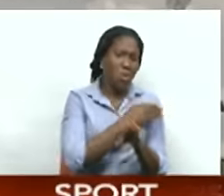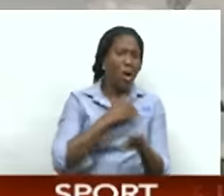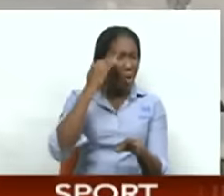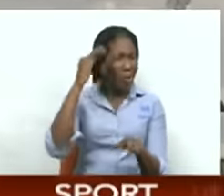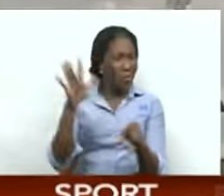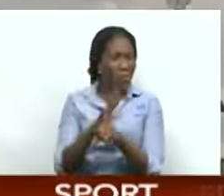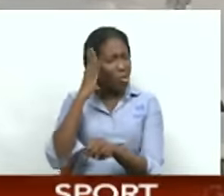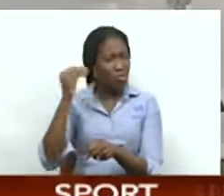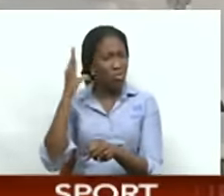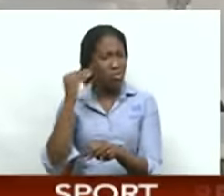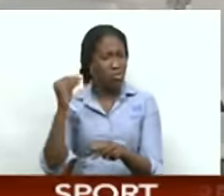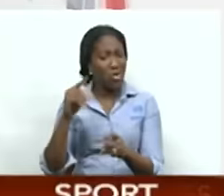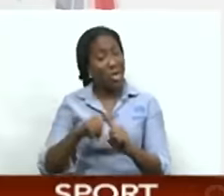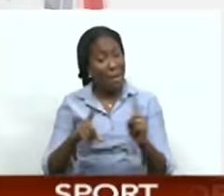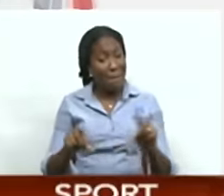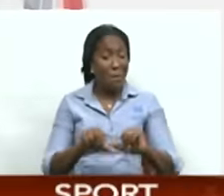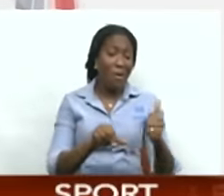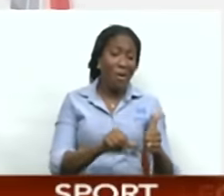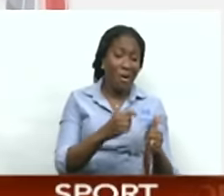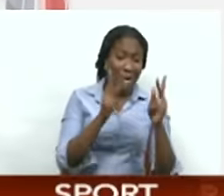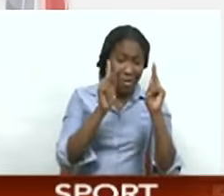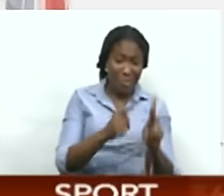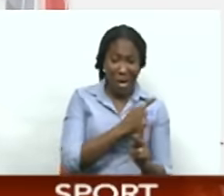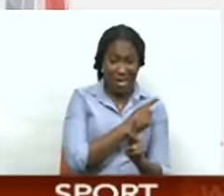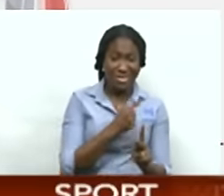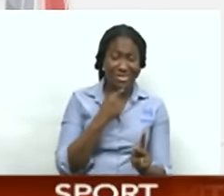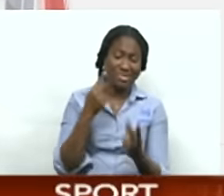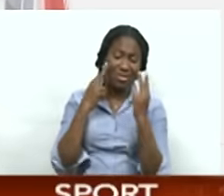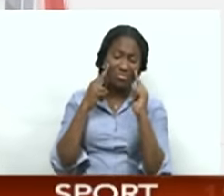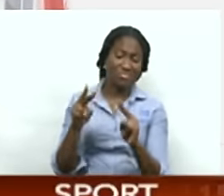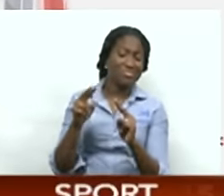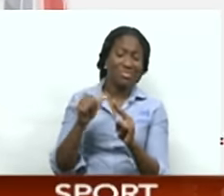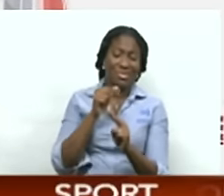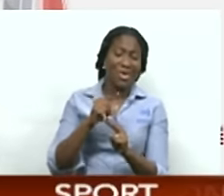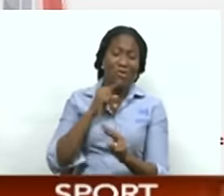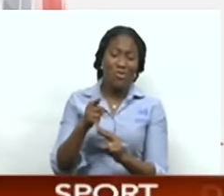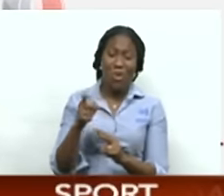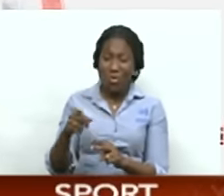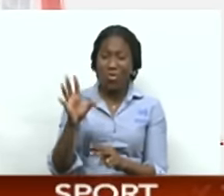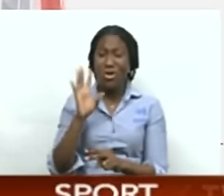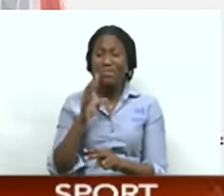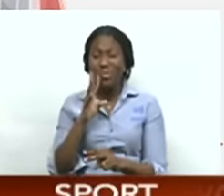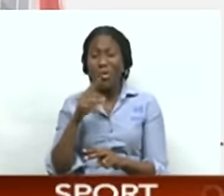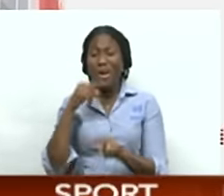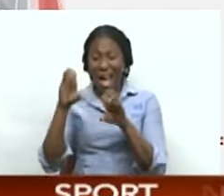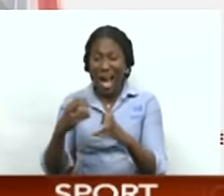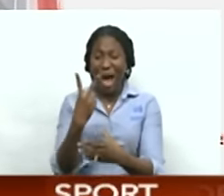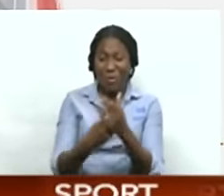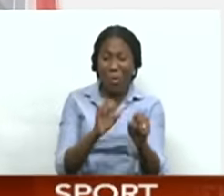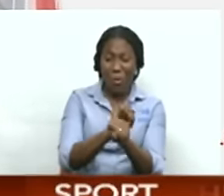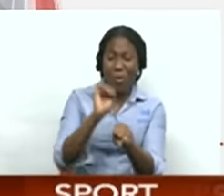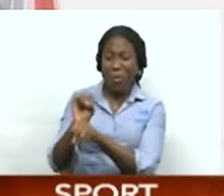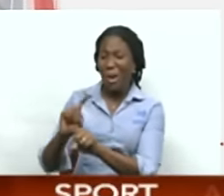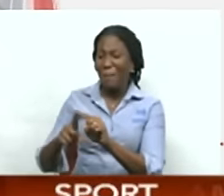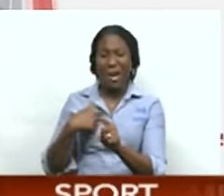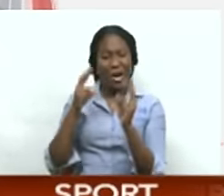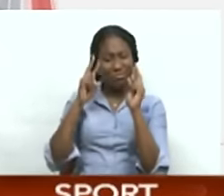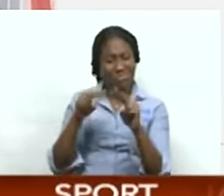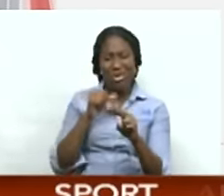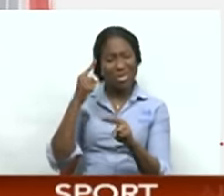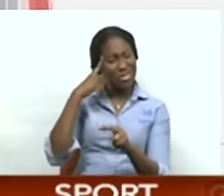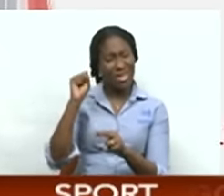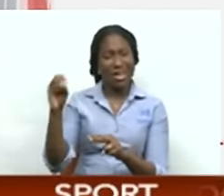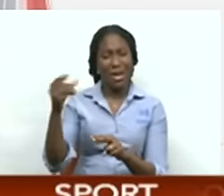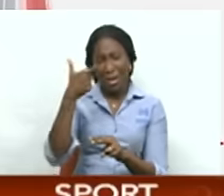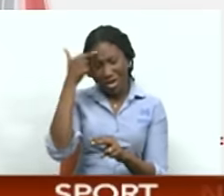convinced. The reality may be that he's fully on top of everything, on top of both. But the perception,